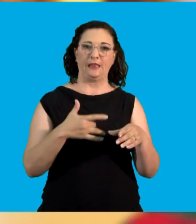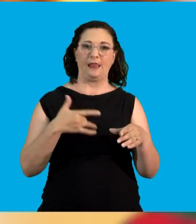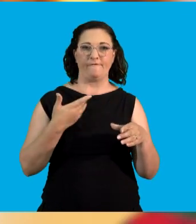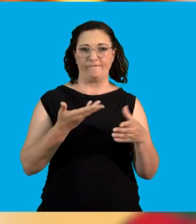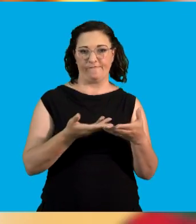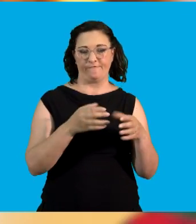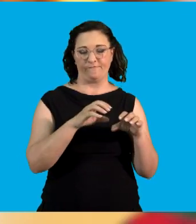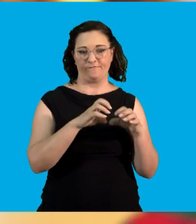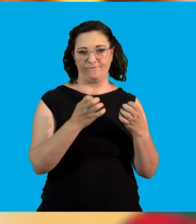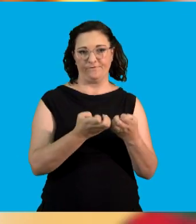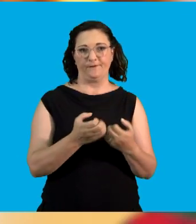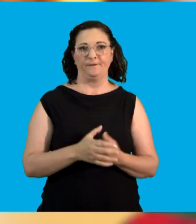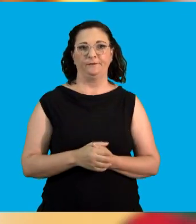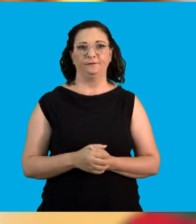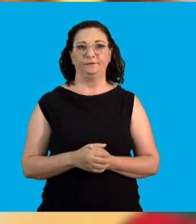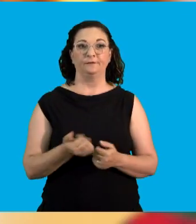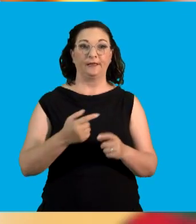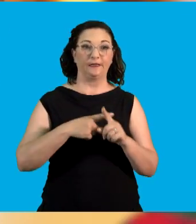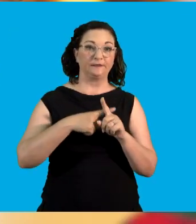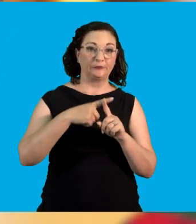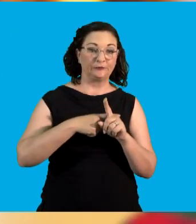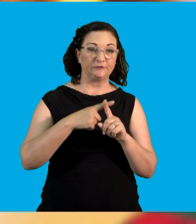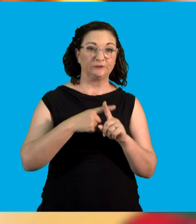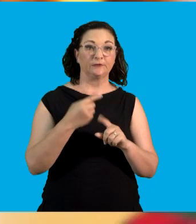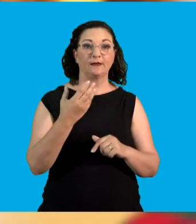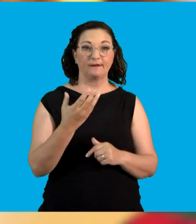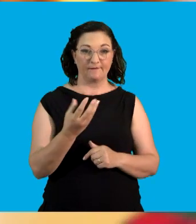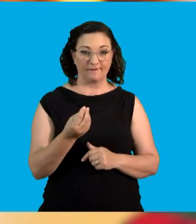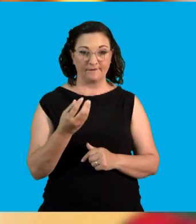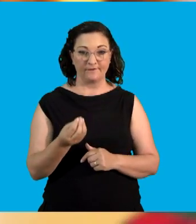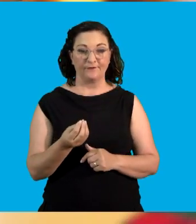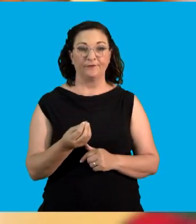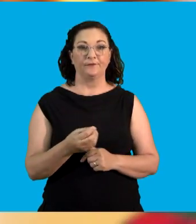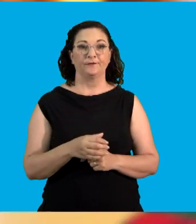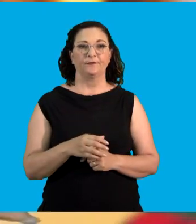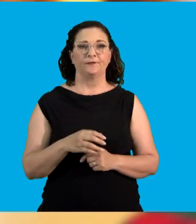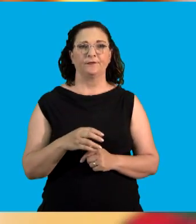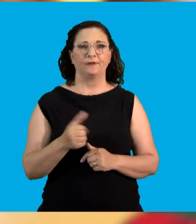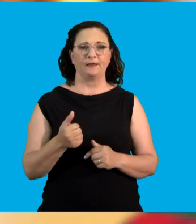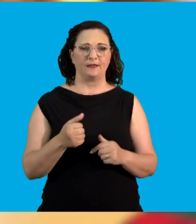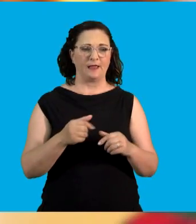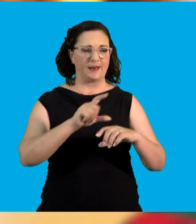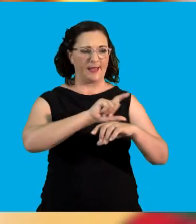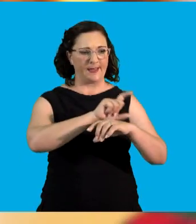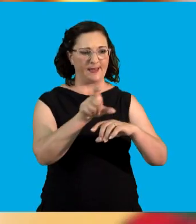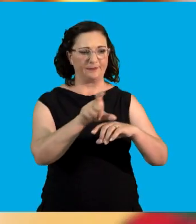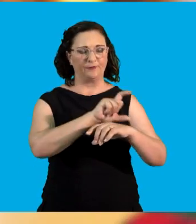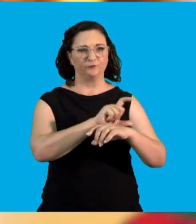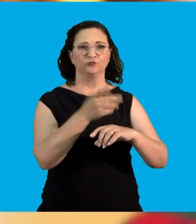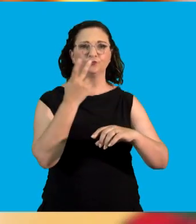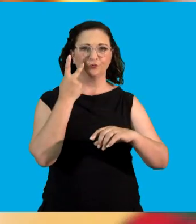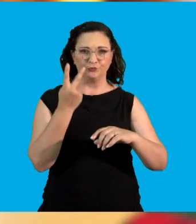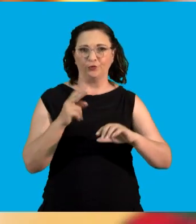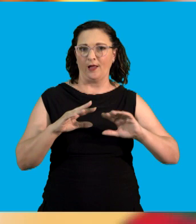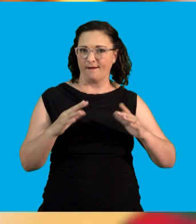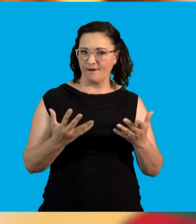to exist, as well as the temperatures that the planet Earth has and how the atmosphere looks like.